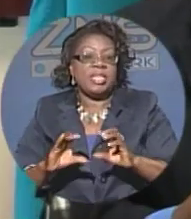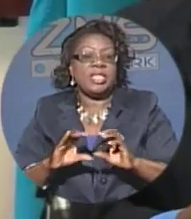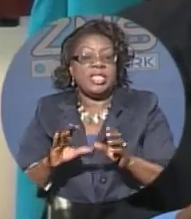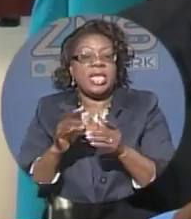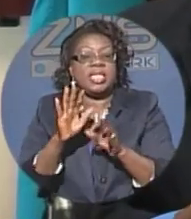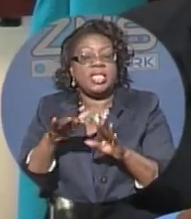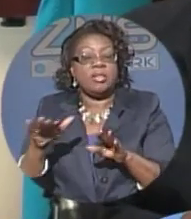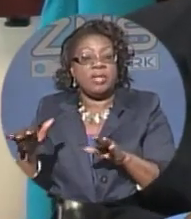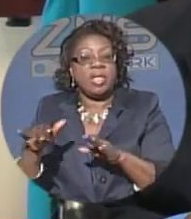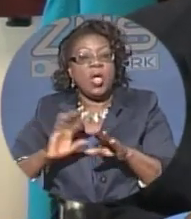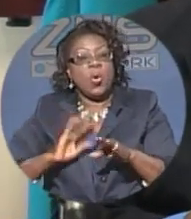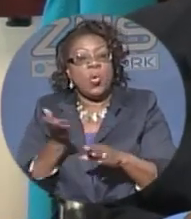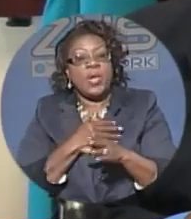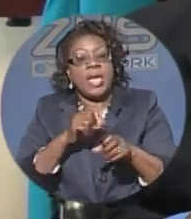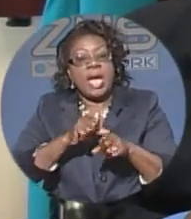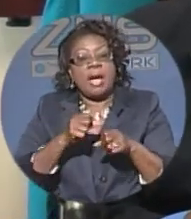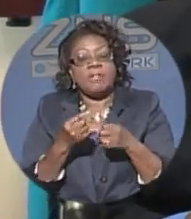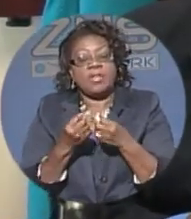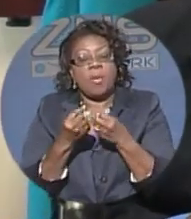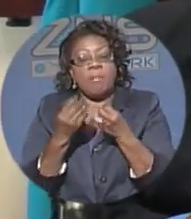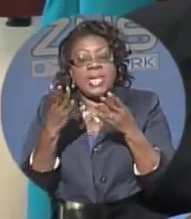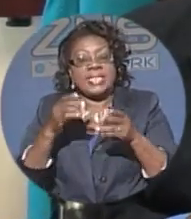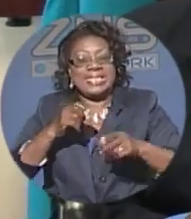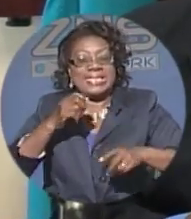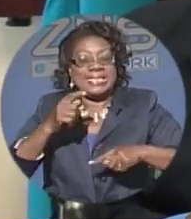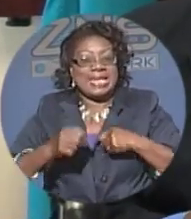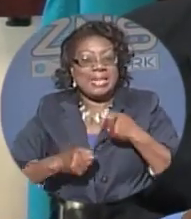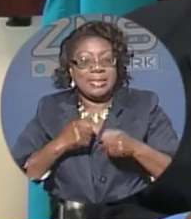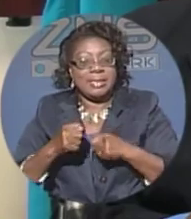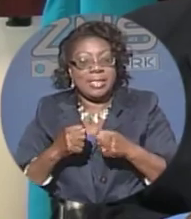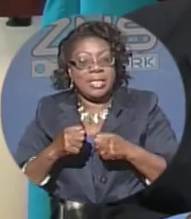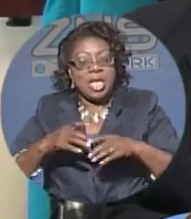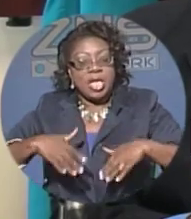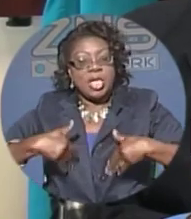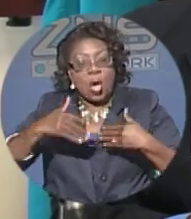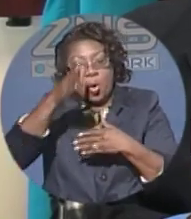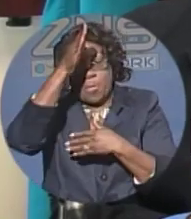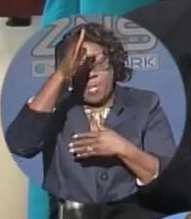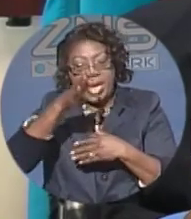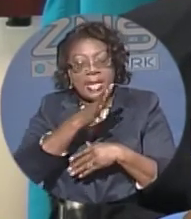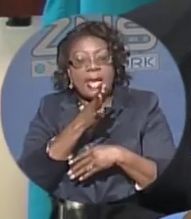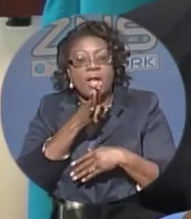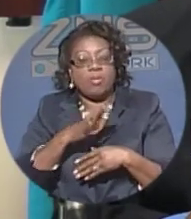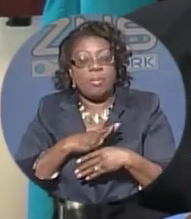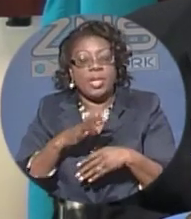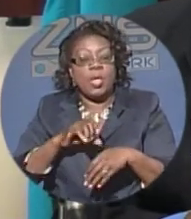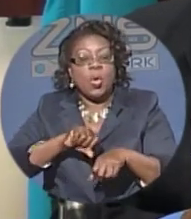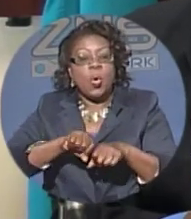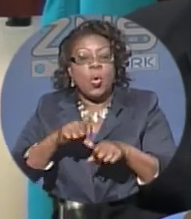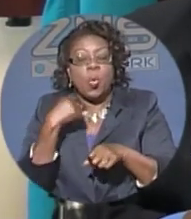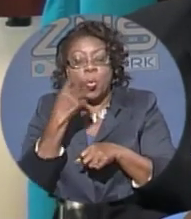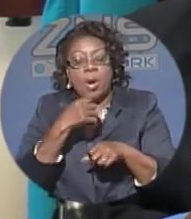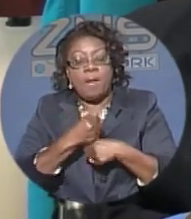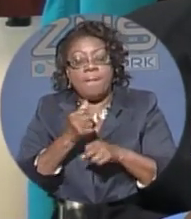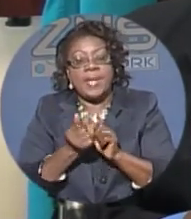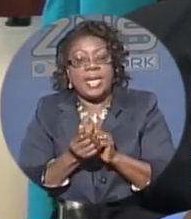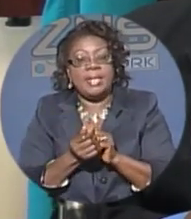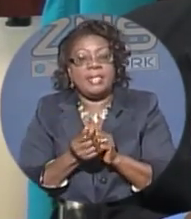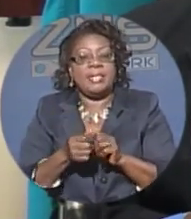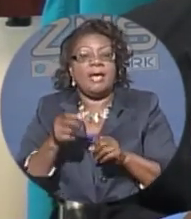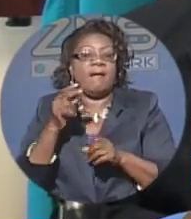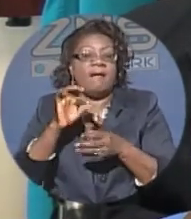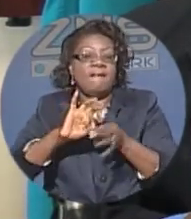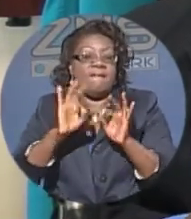today, we have so much talented young men and women who have made their family, their communities, and our country